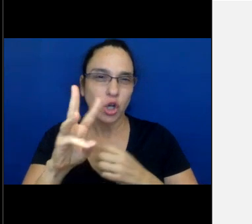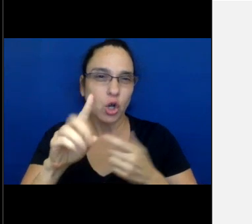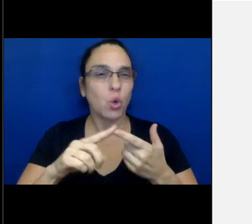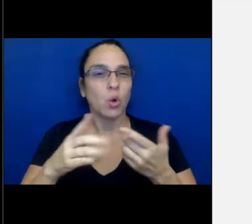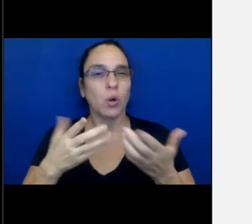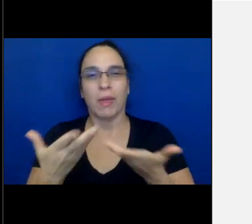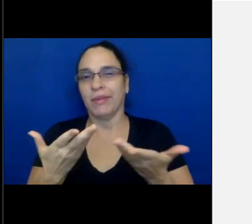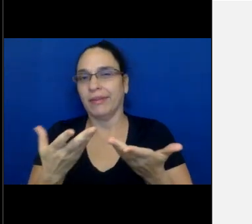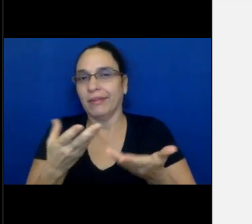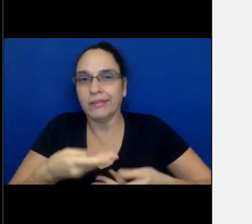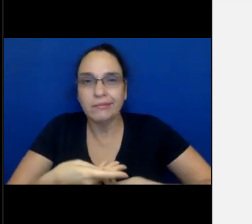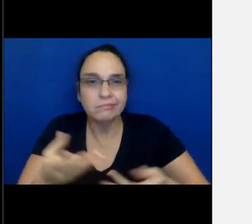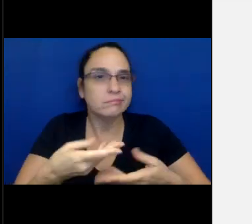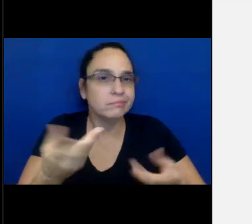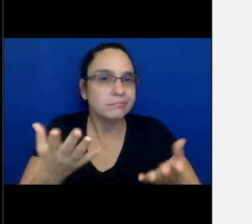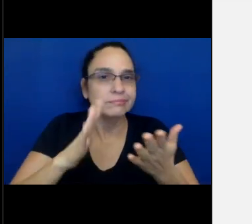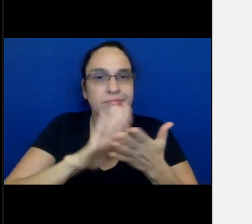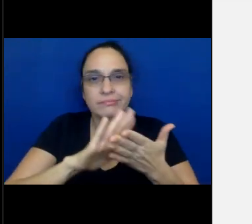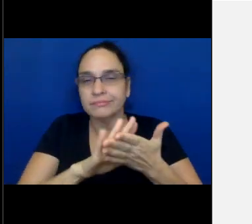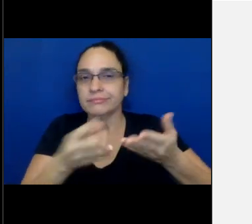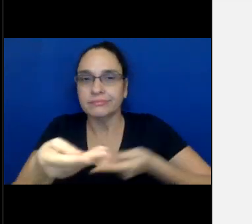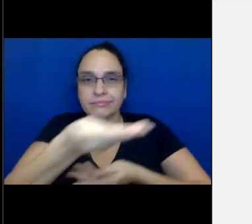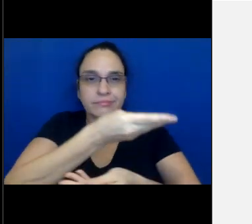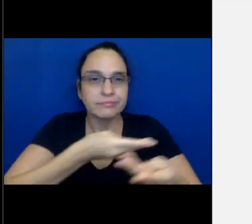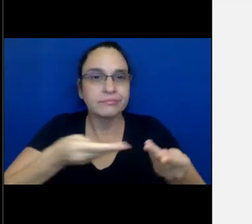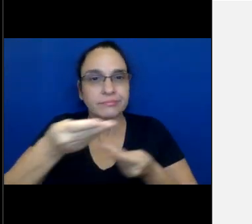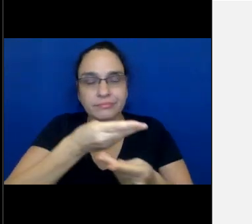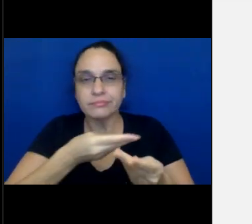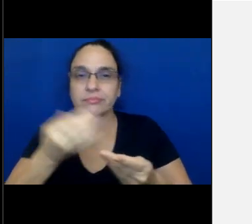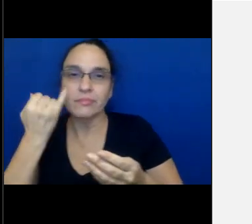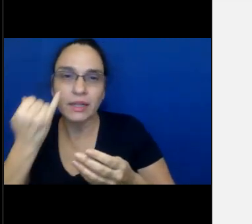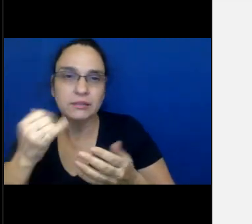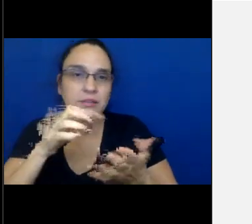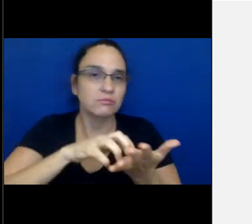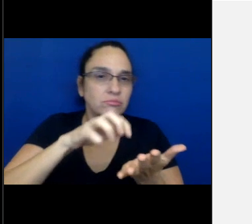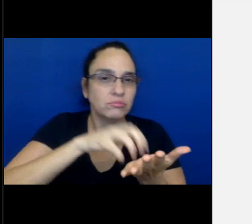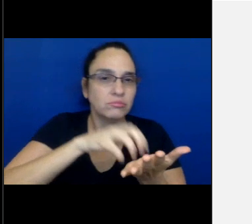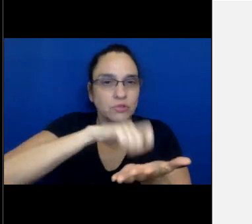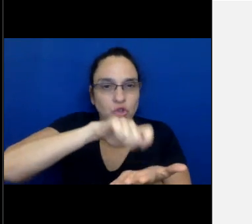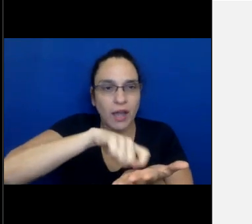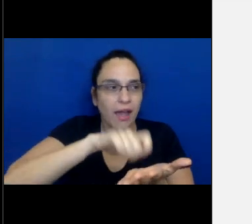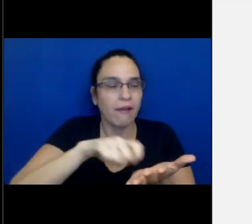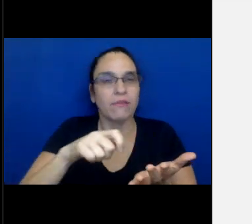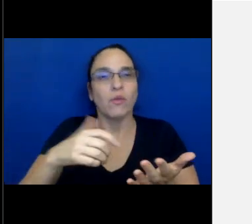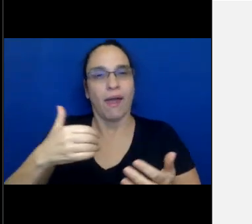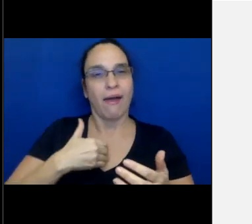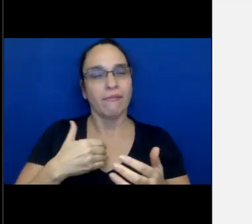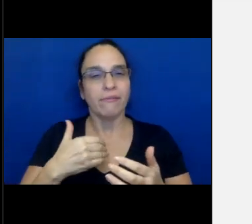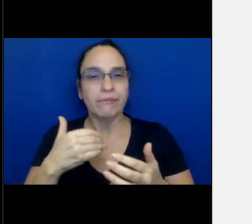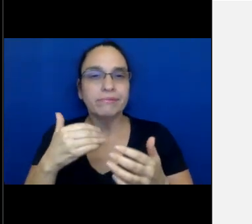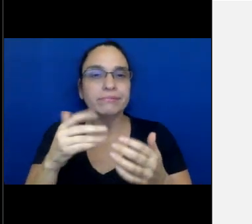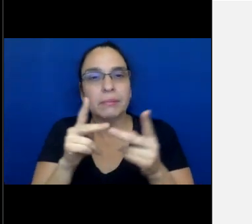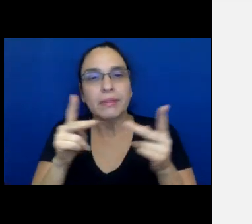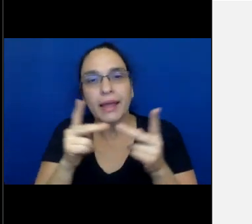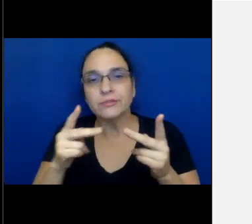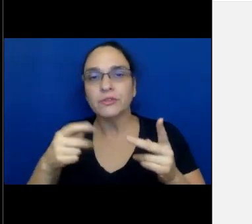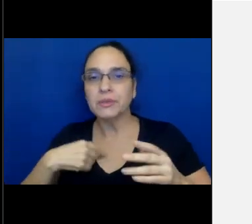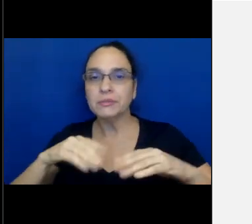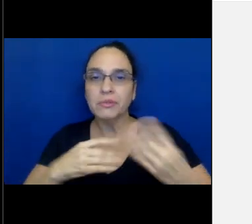to sort of get a set of ideas drafted together and a space for me to get feedback on it. And from